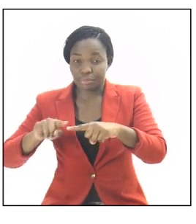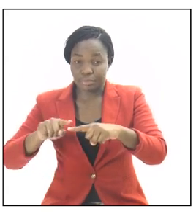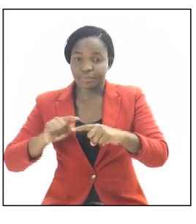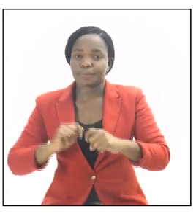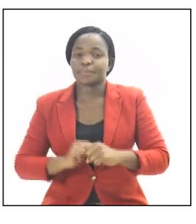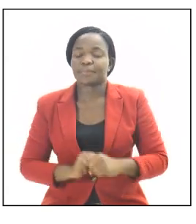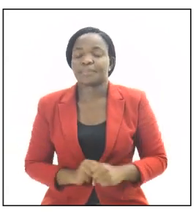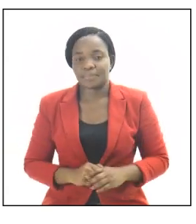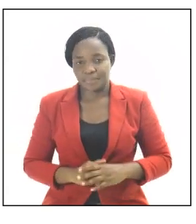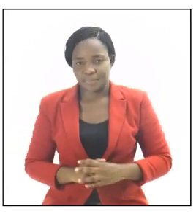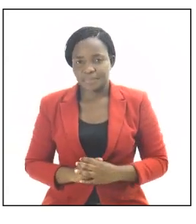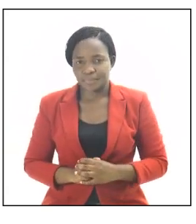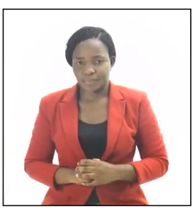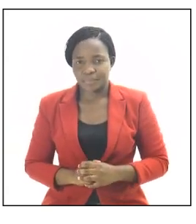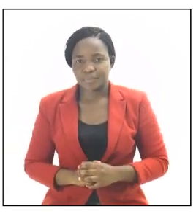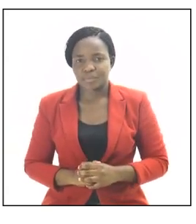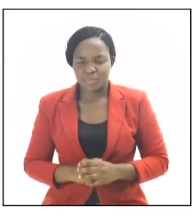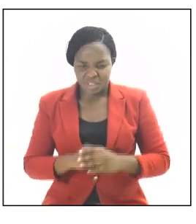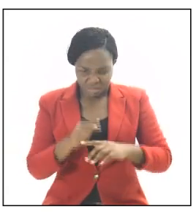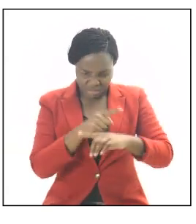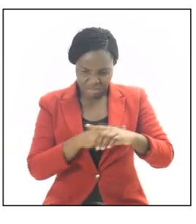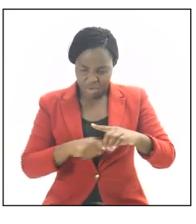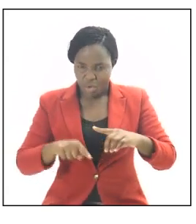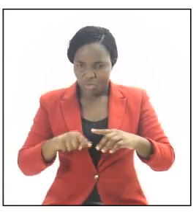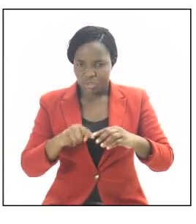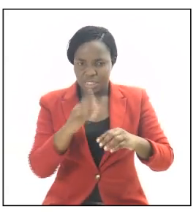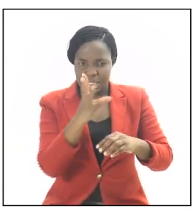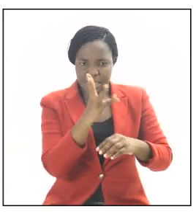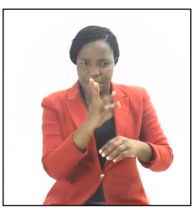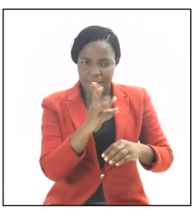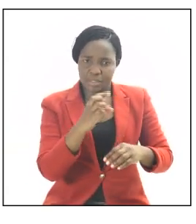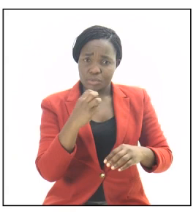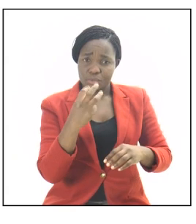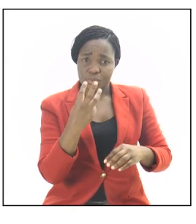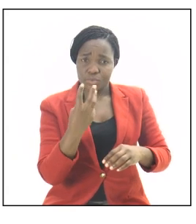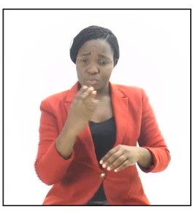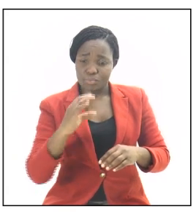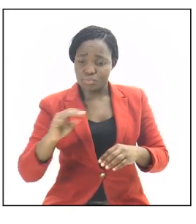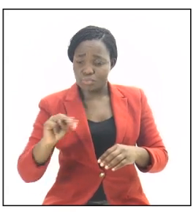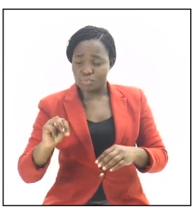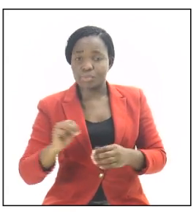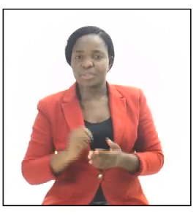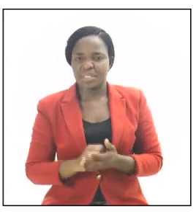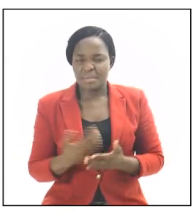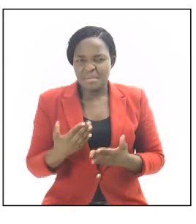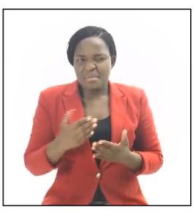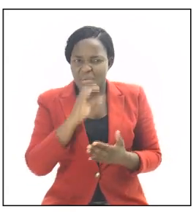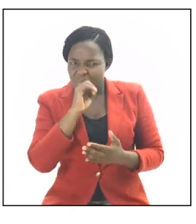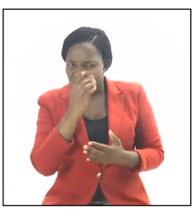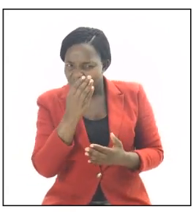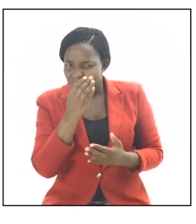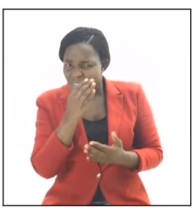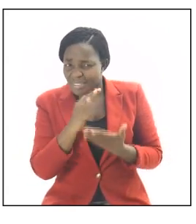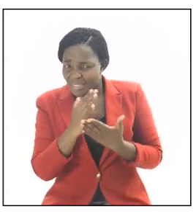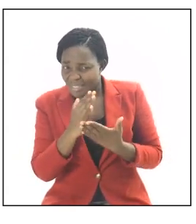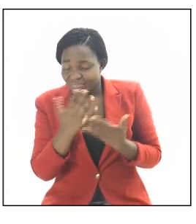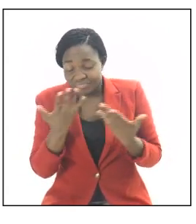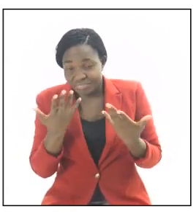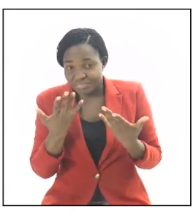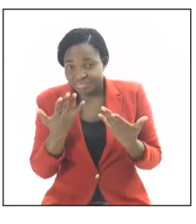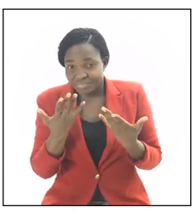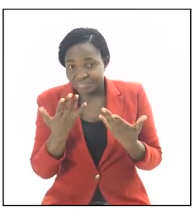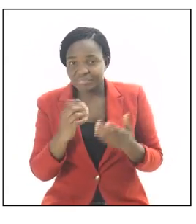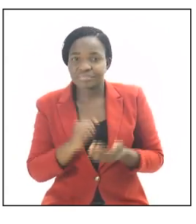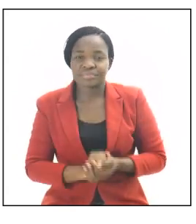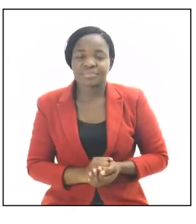Looks like 63 centimeters. But there could be a human error. I will admit that.